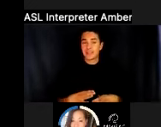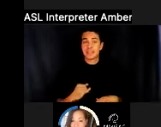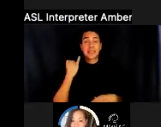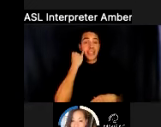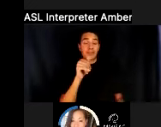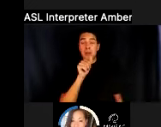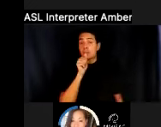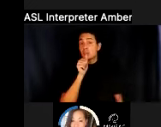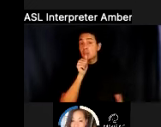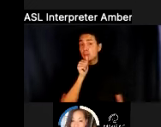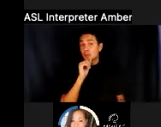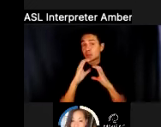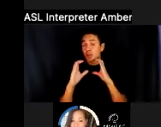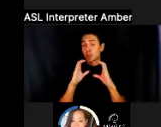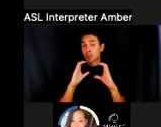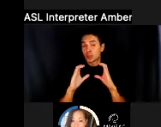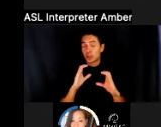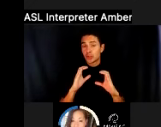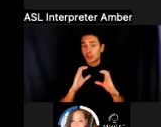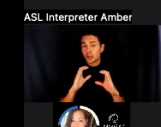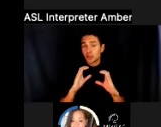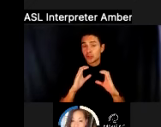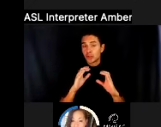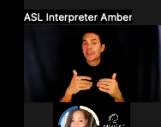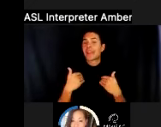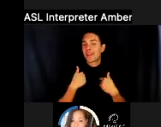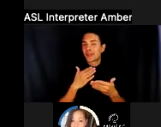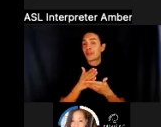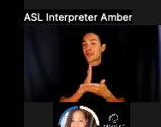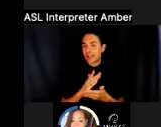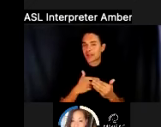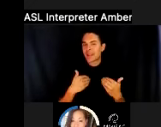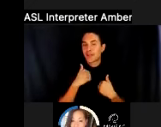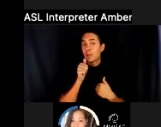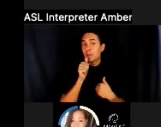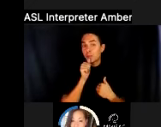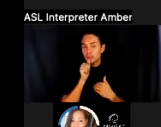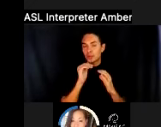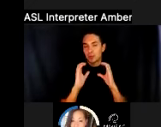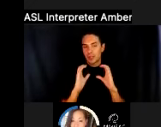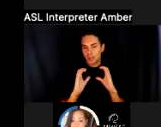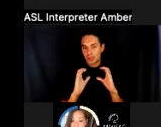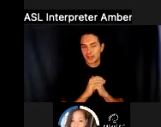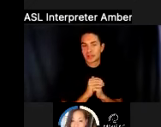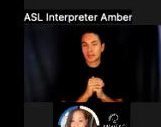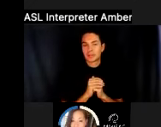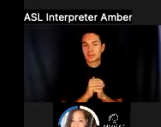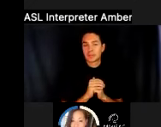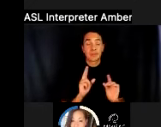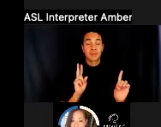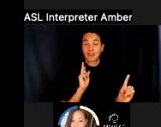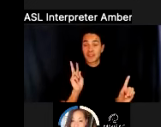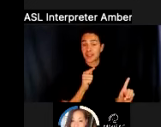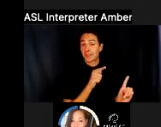privilege community that they have the right to privileged communication, and the victims have